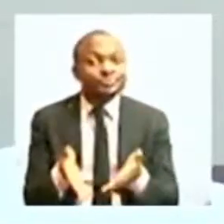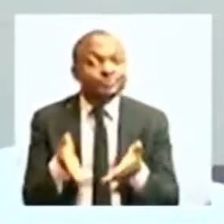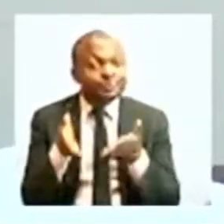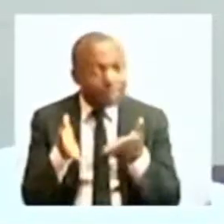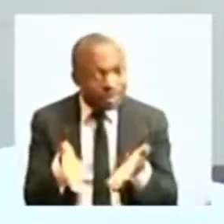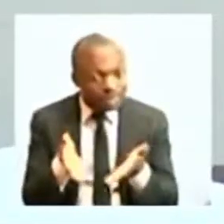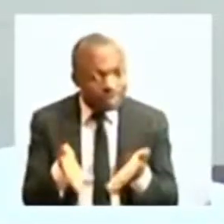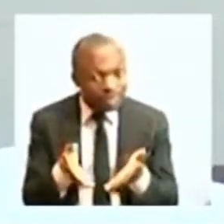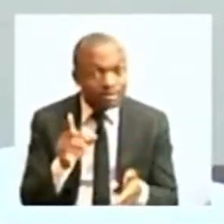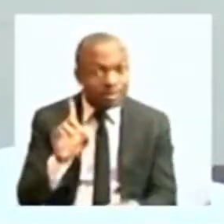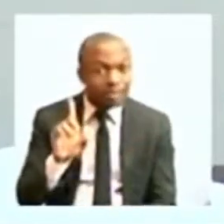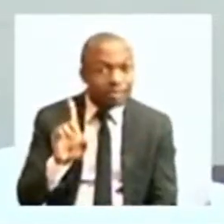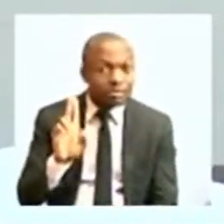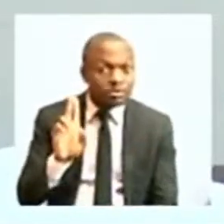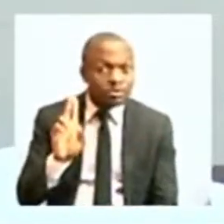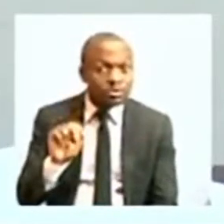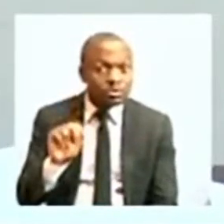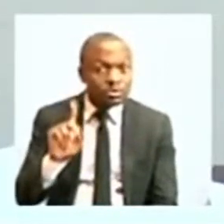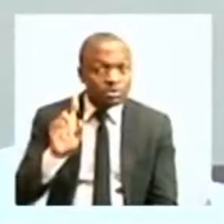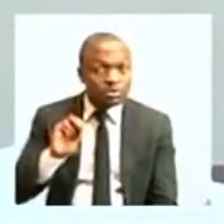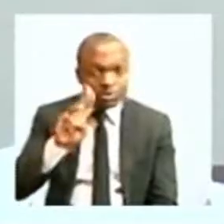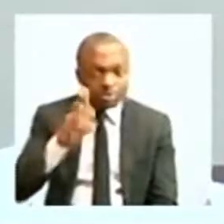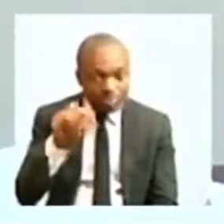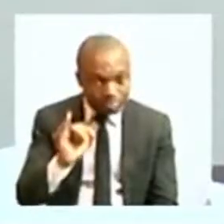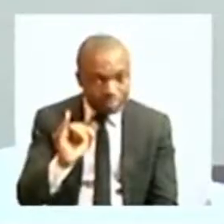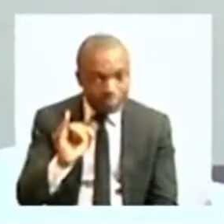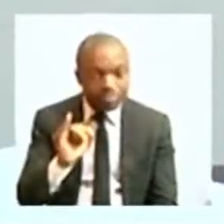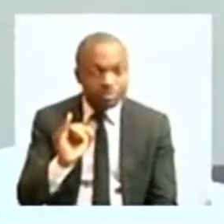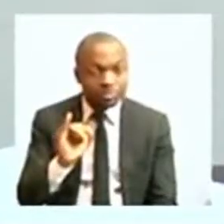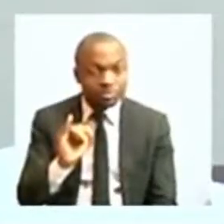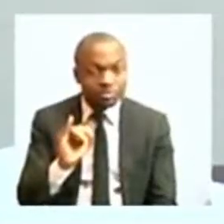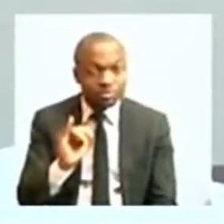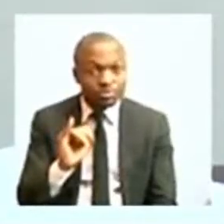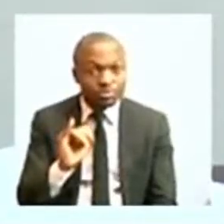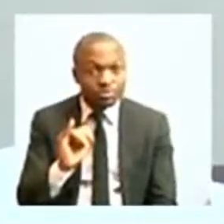Here, Dundumwezi constituency. I'll give an example because he's here.